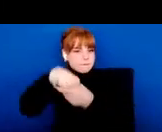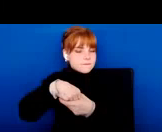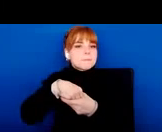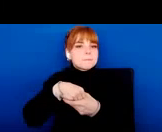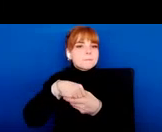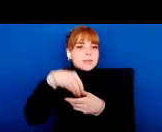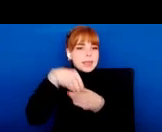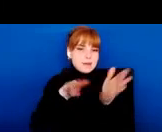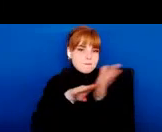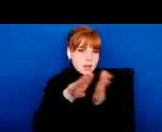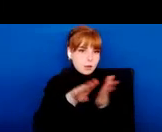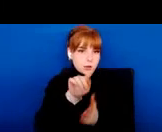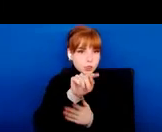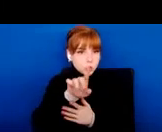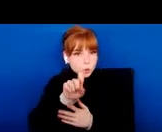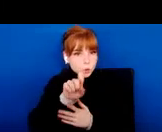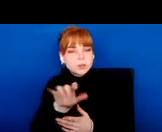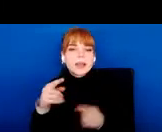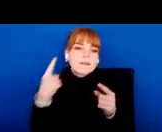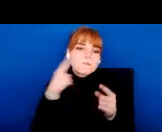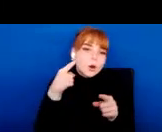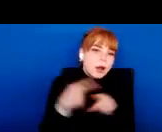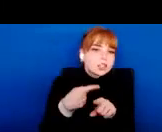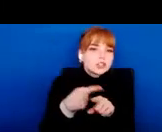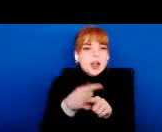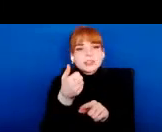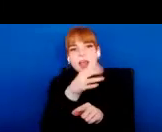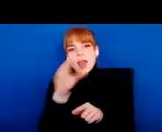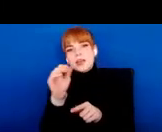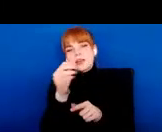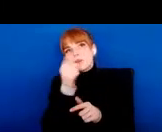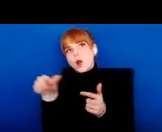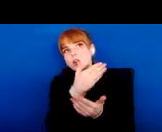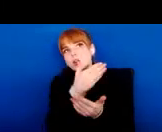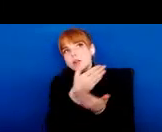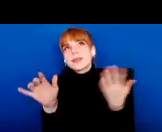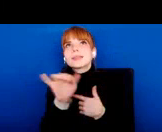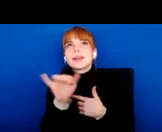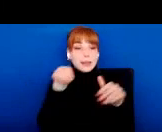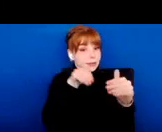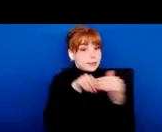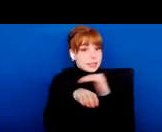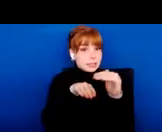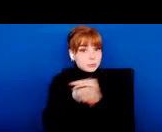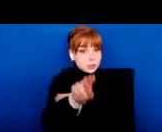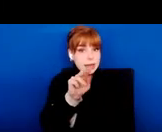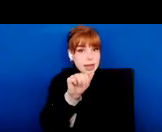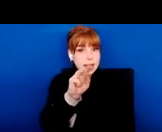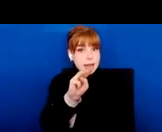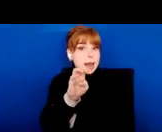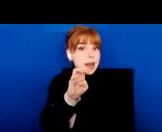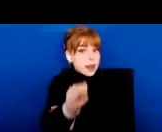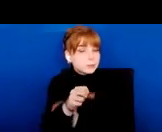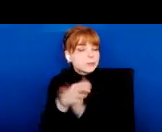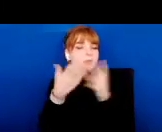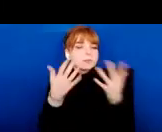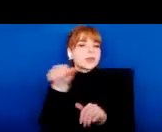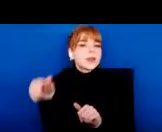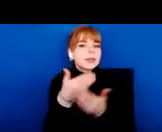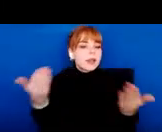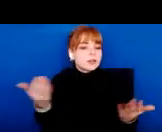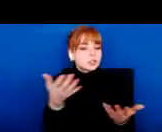and a couple other things, maybe even accessible name, as we talked about last time. But is there anything else? Are there any